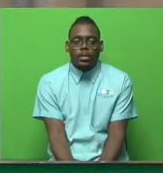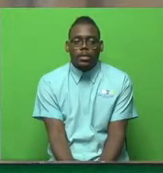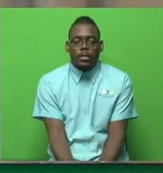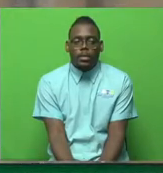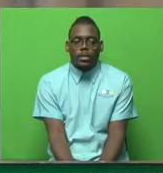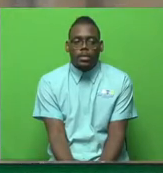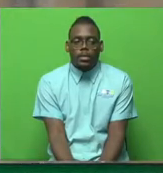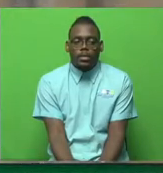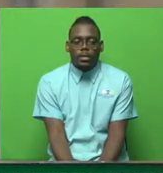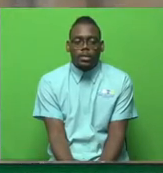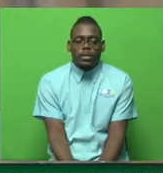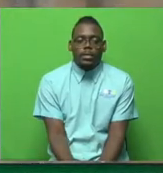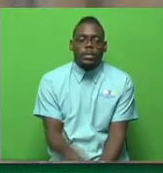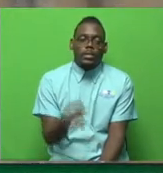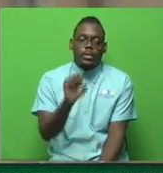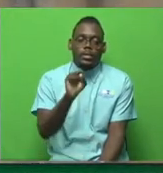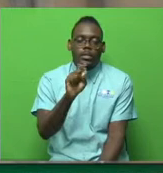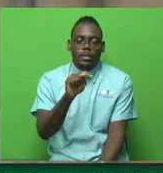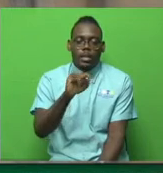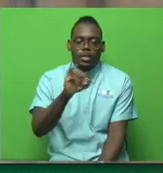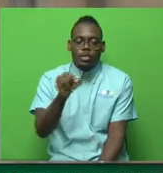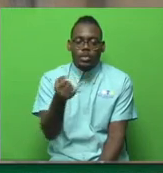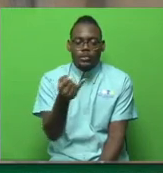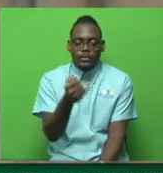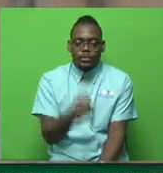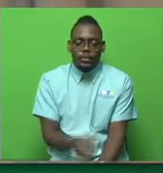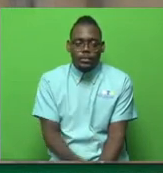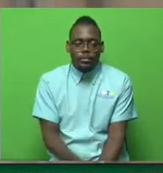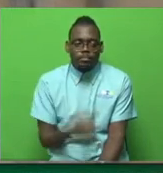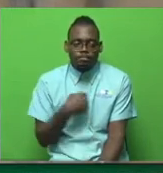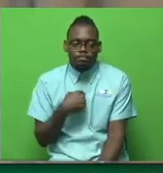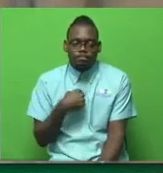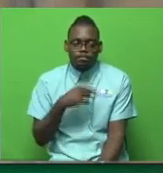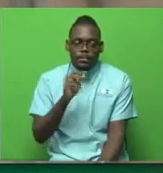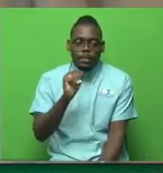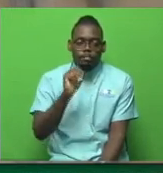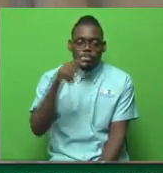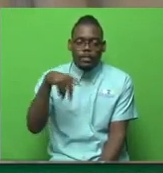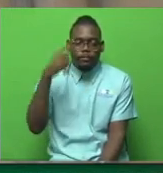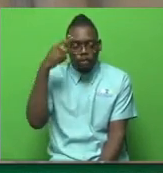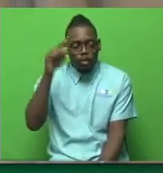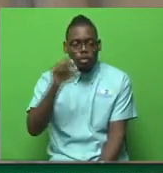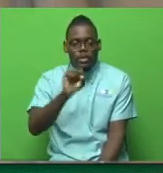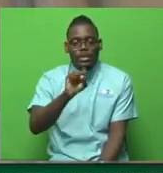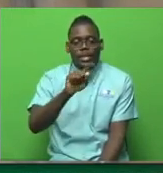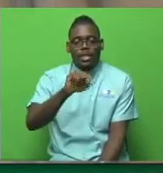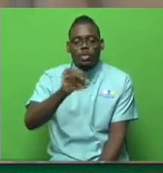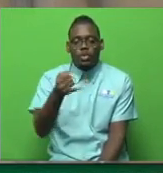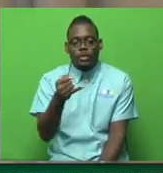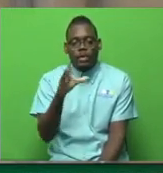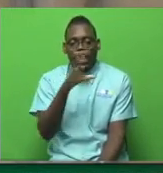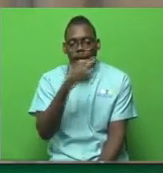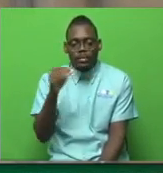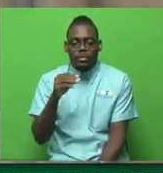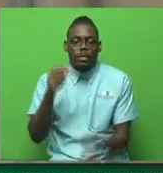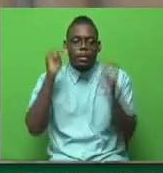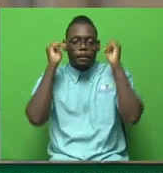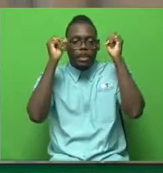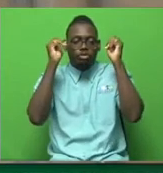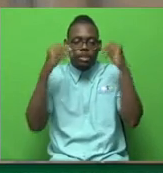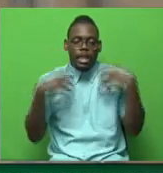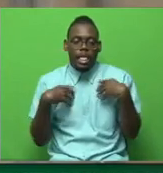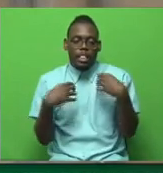honor for me as the Member of Parliament for Saint Joseph and the minister of Health to join this debate